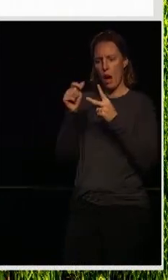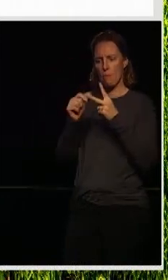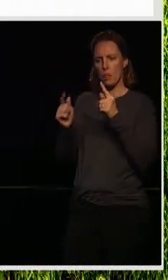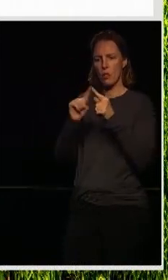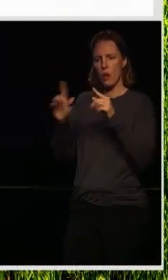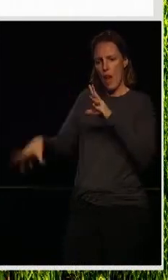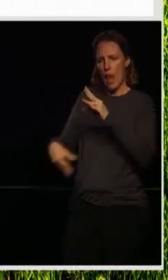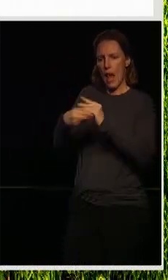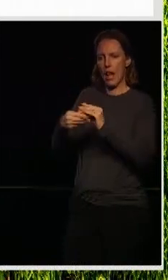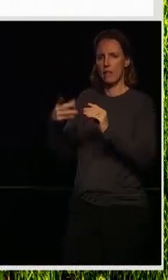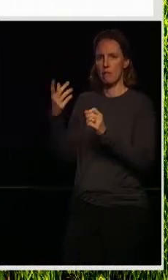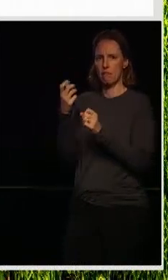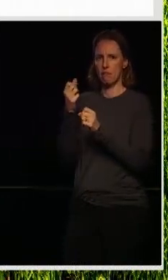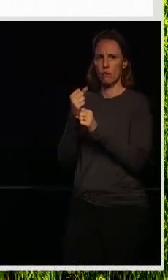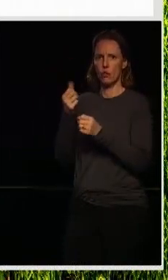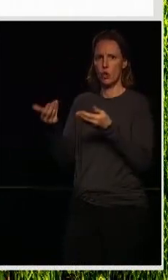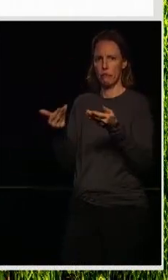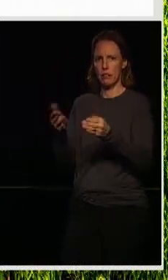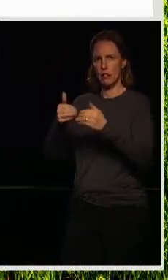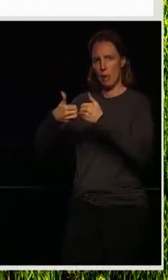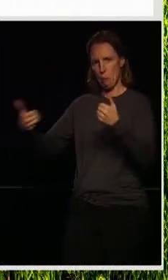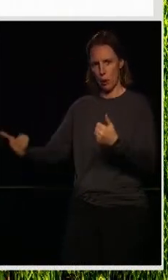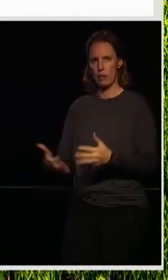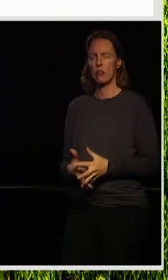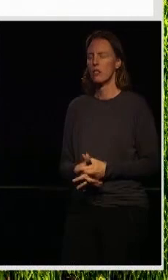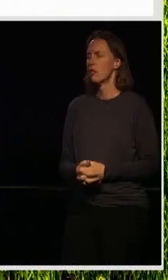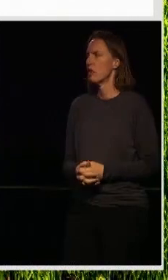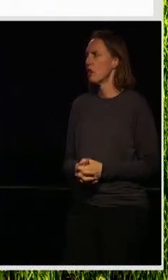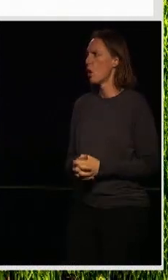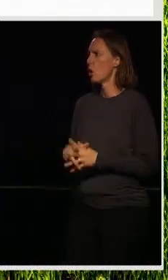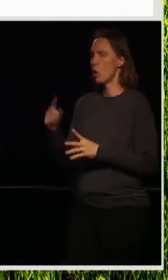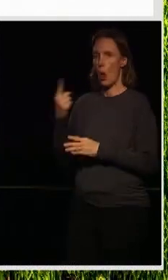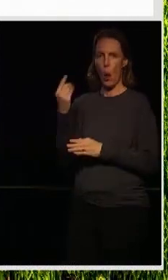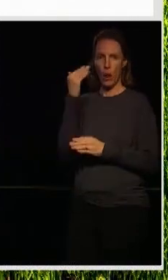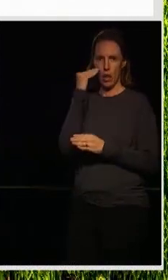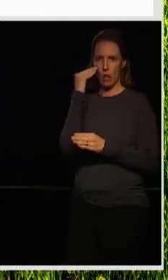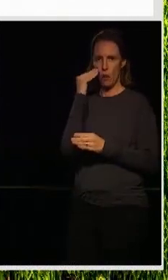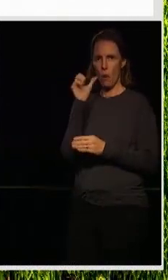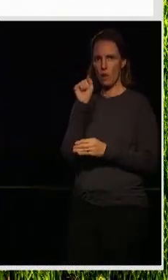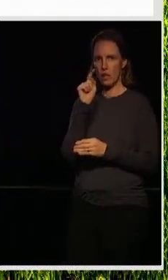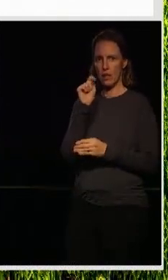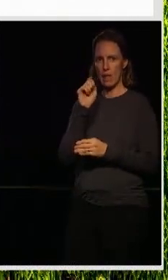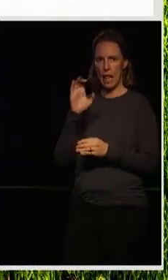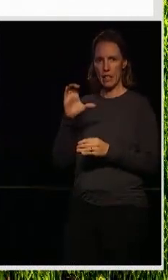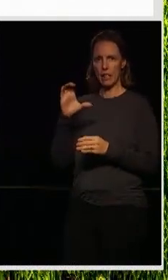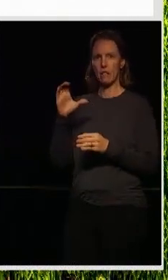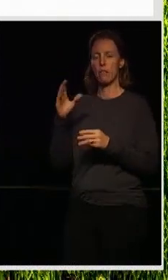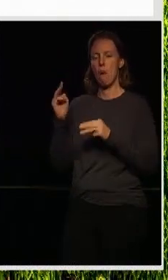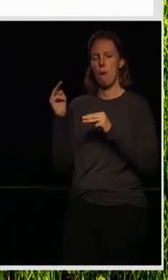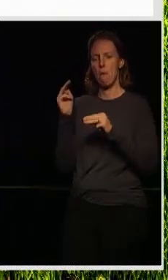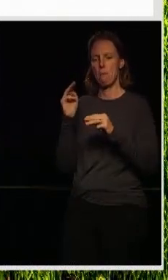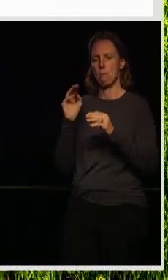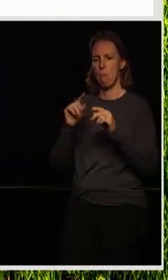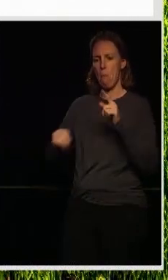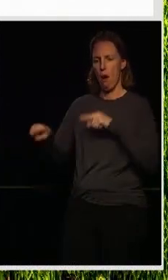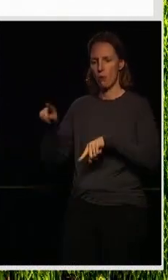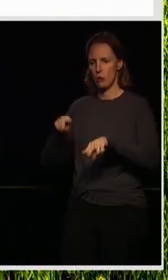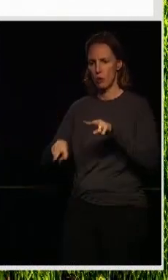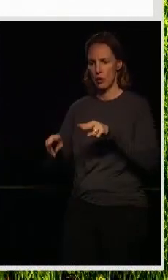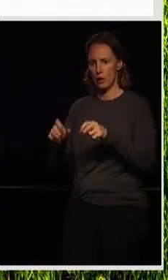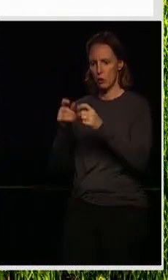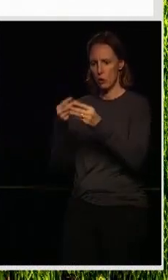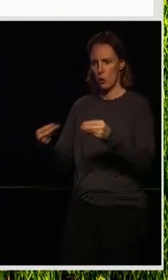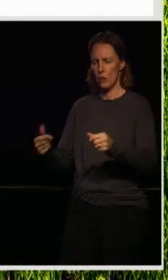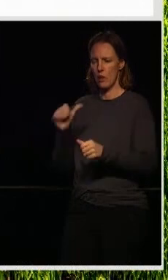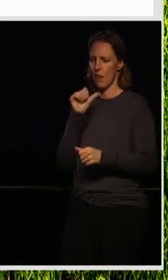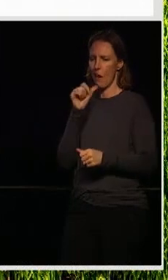additional services separately. As the only non-static monitoring solution, not only are we the only